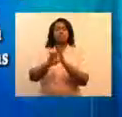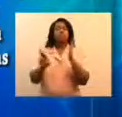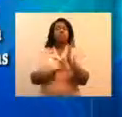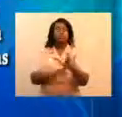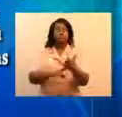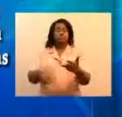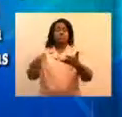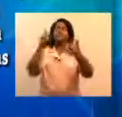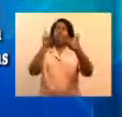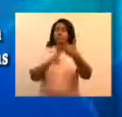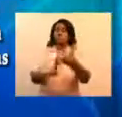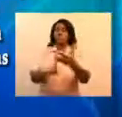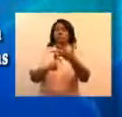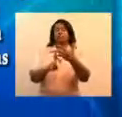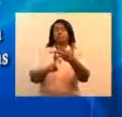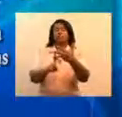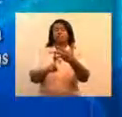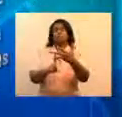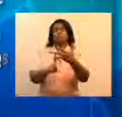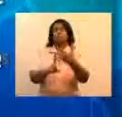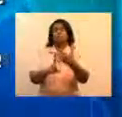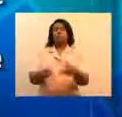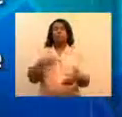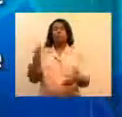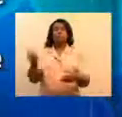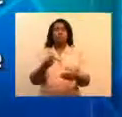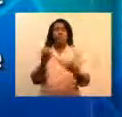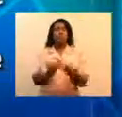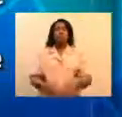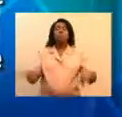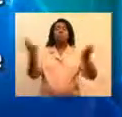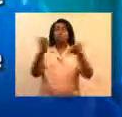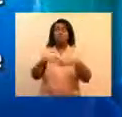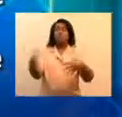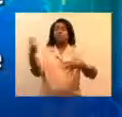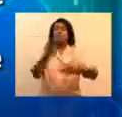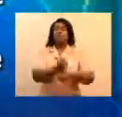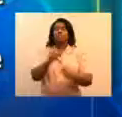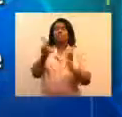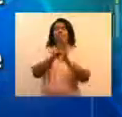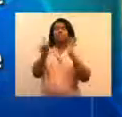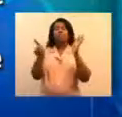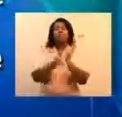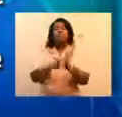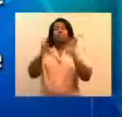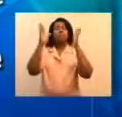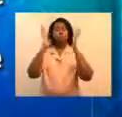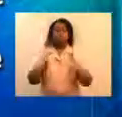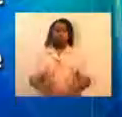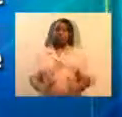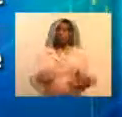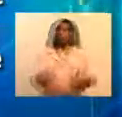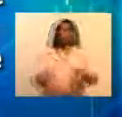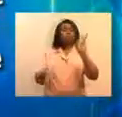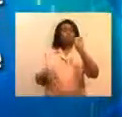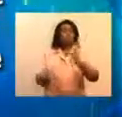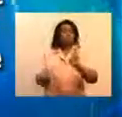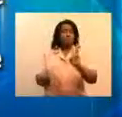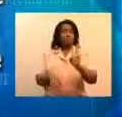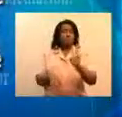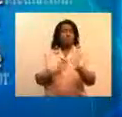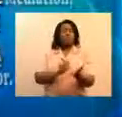comply with all the instructions of the court. It is always advisable to seek the advice of a lawyer where